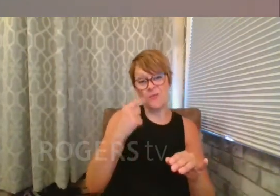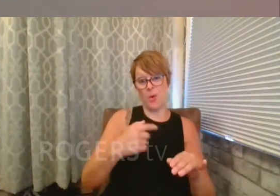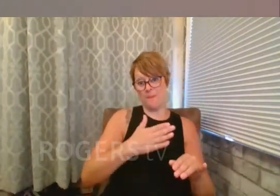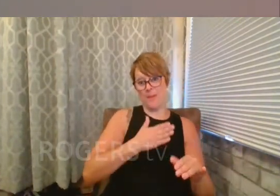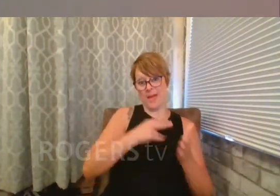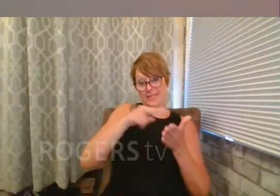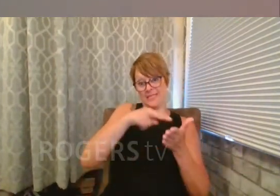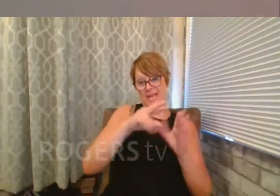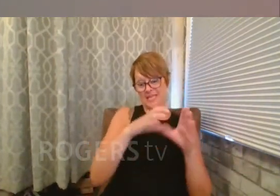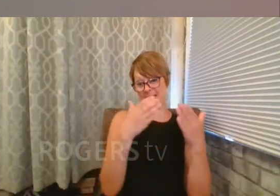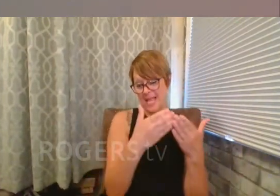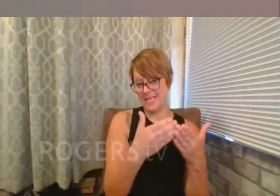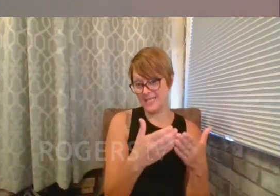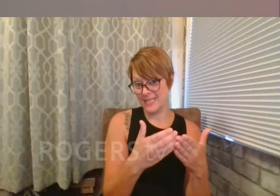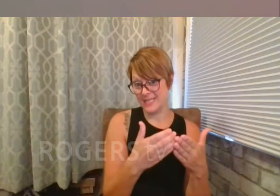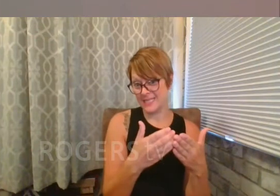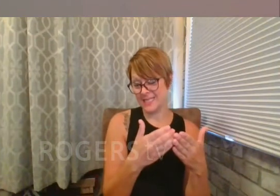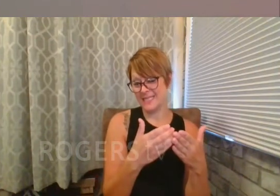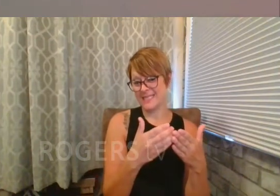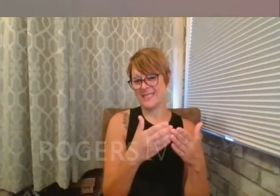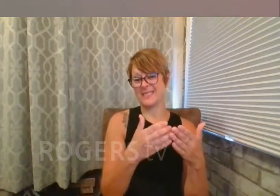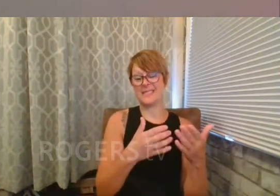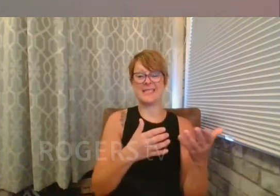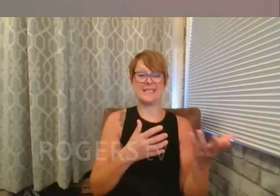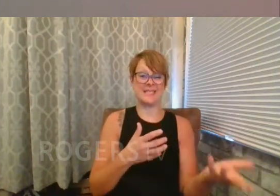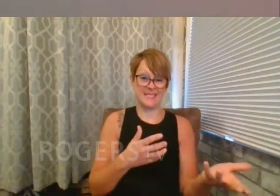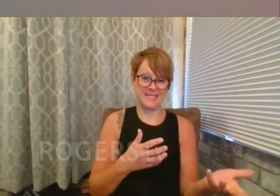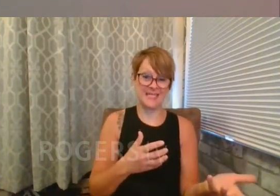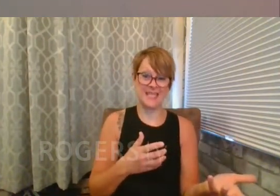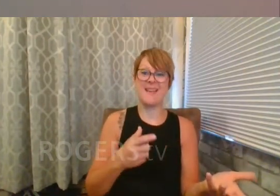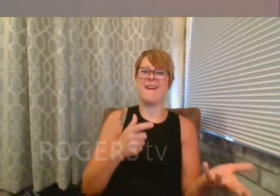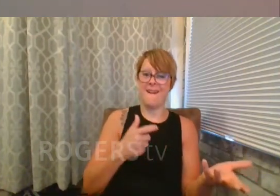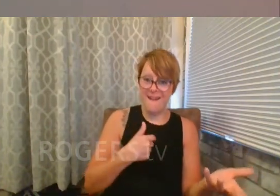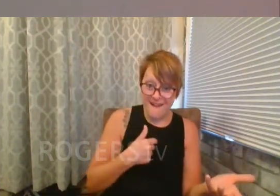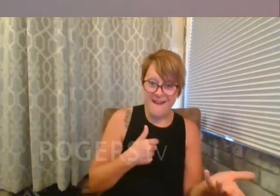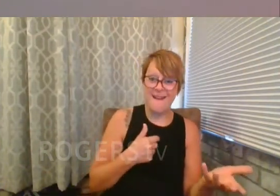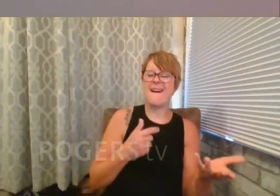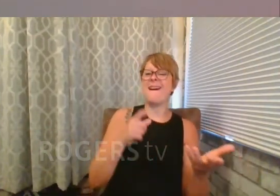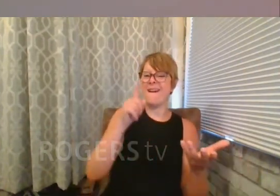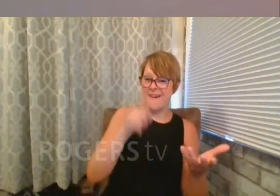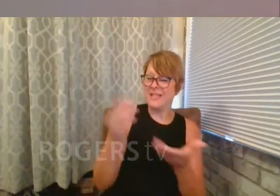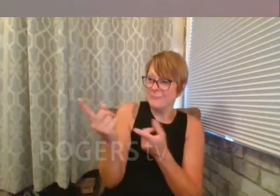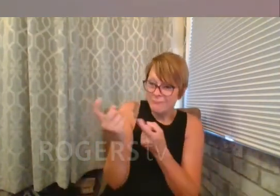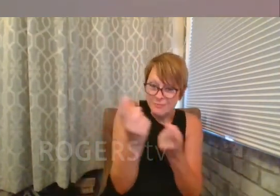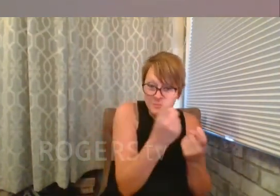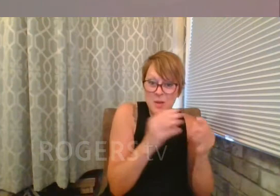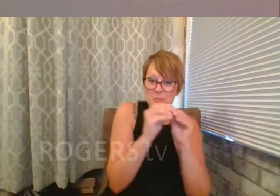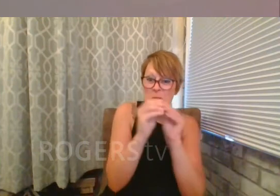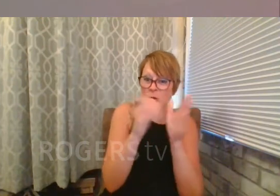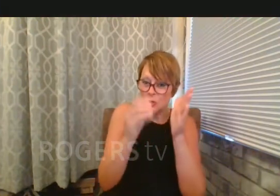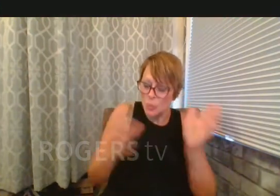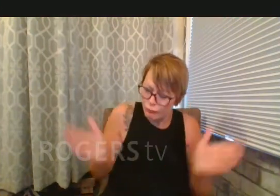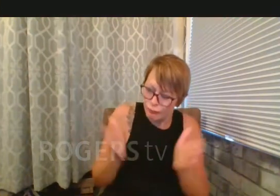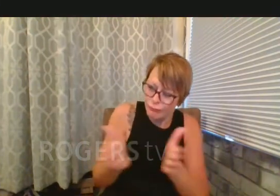I have to add to bring many more students, to encourage them more. So I think food is.